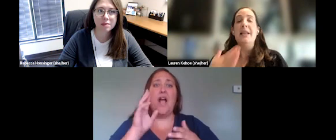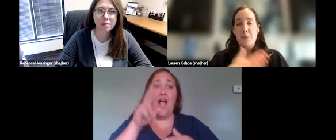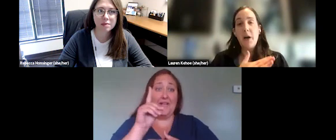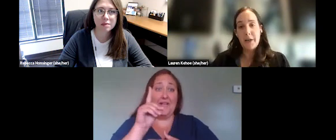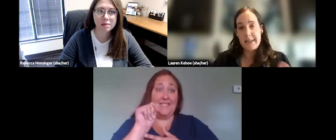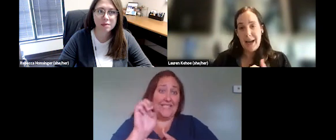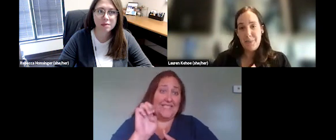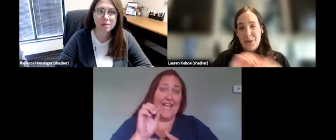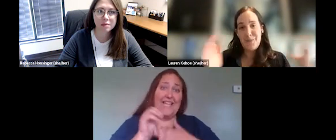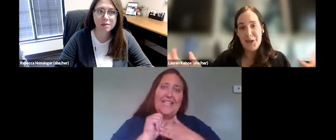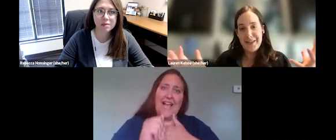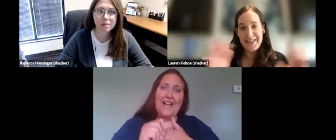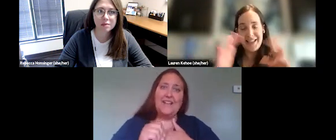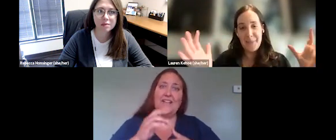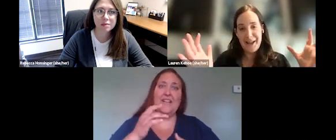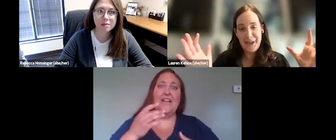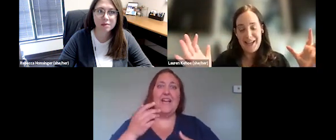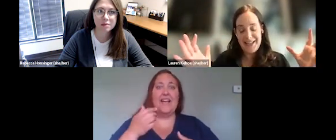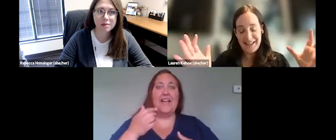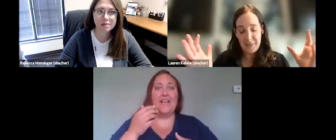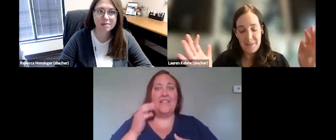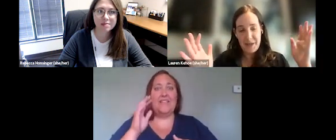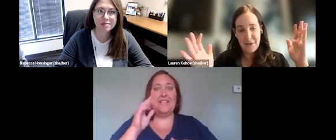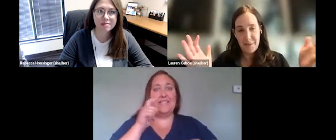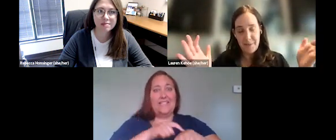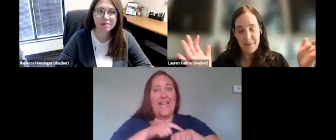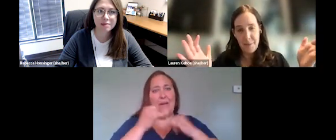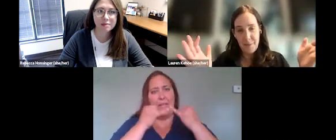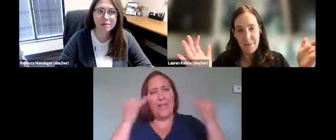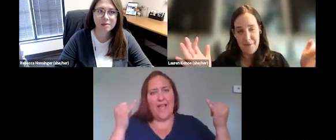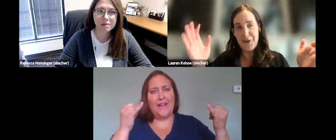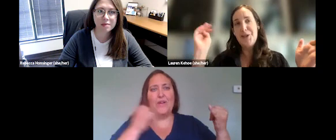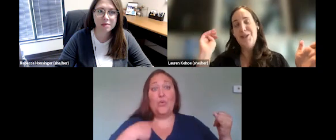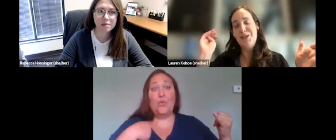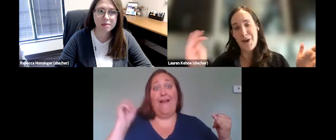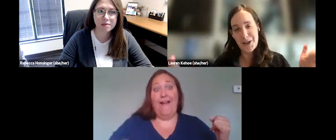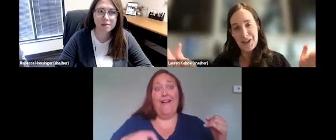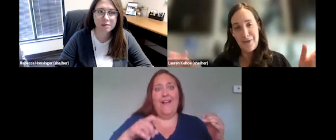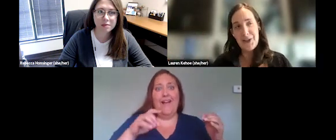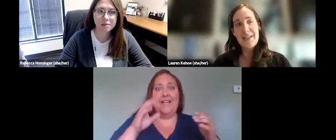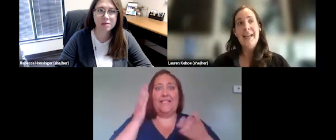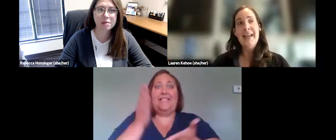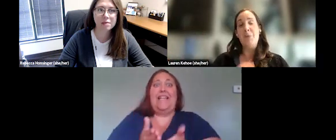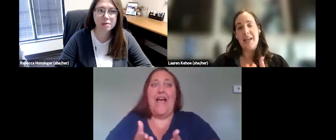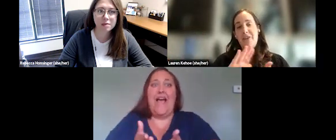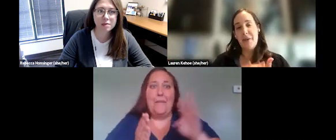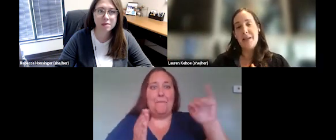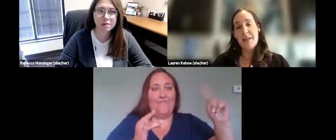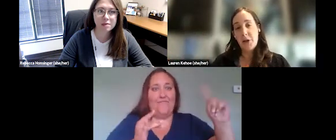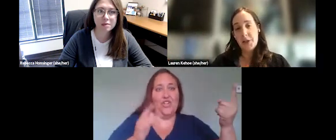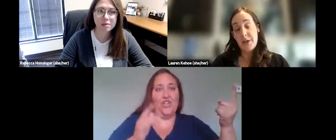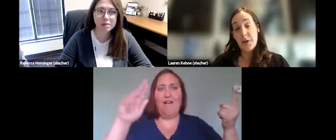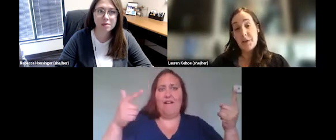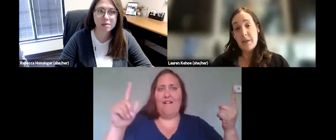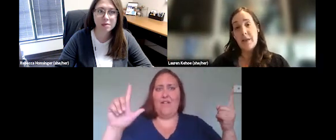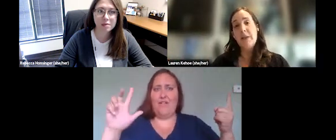we did have to put a hard stop. So I've mentioned the timeline already a little bit, but from May 1st to August 31st. And we gave everybody